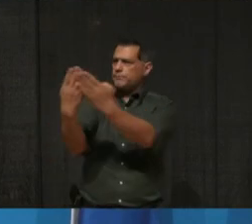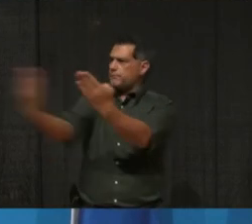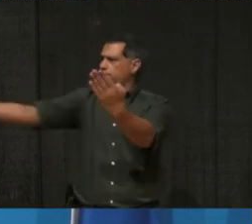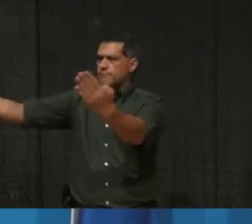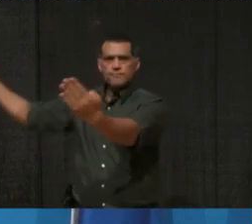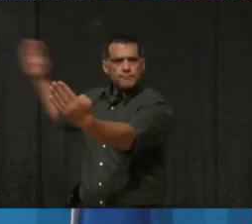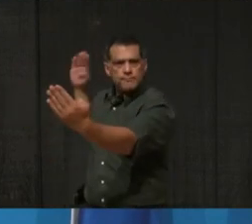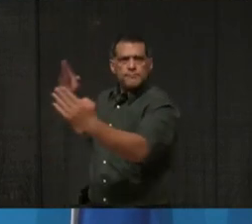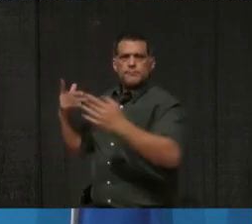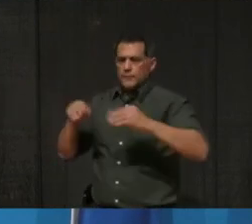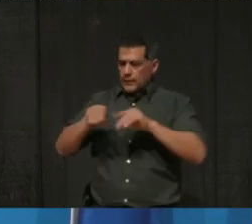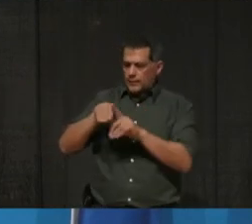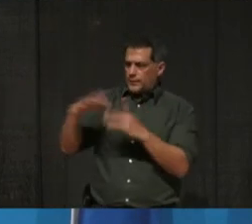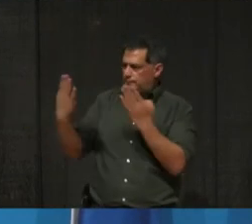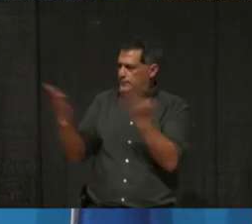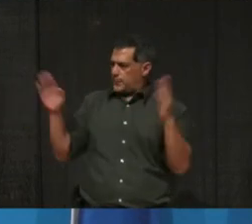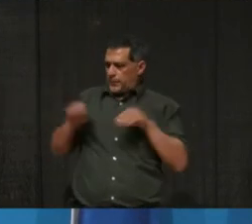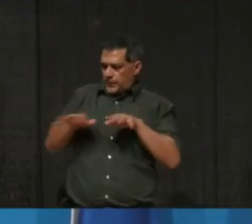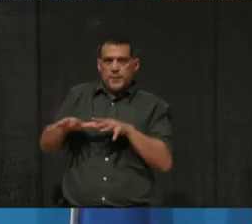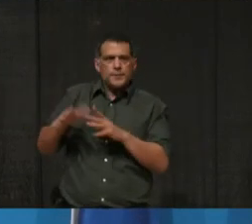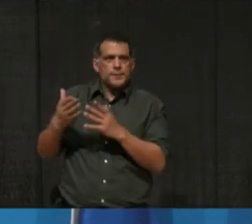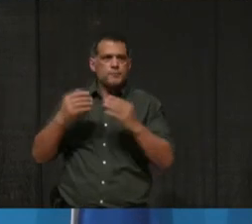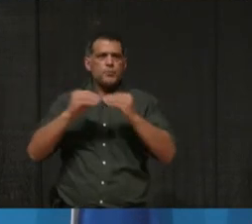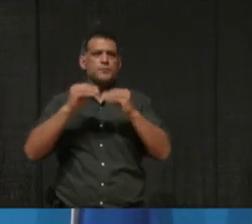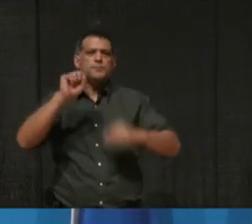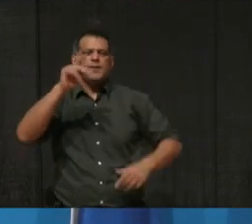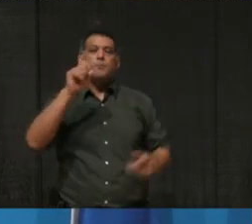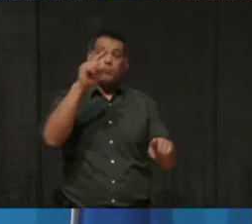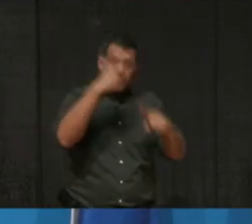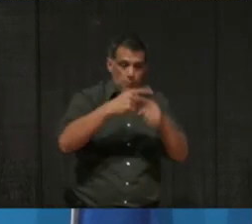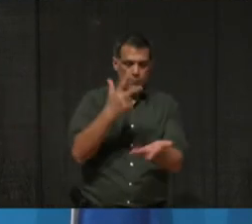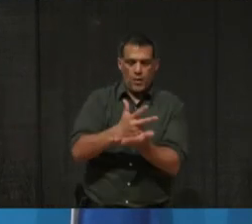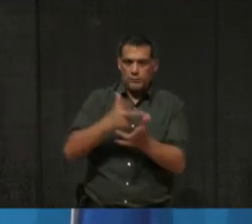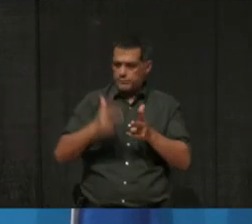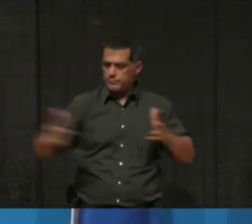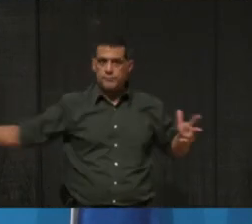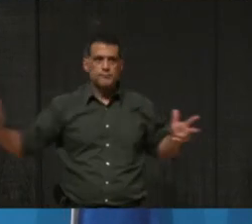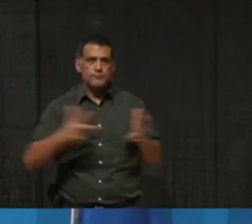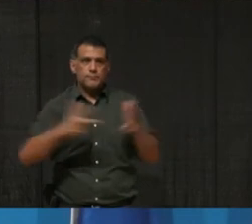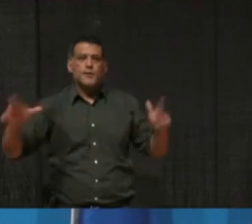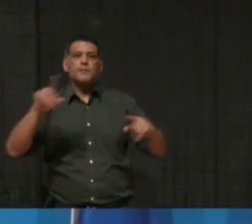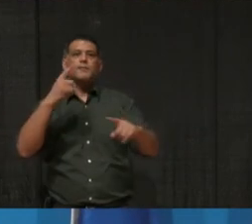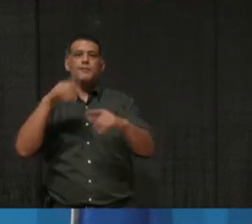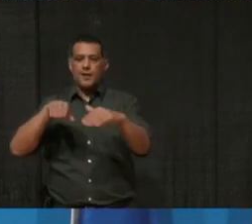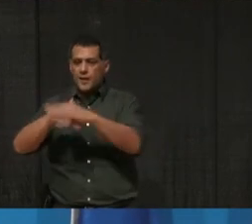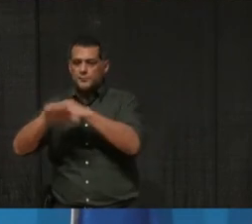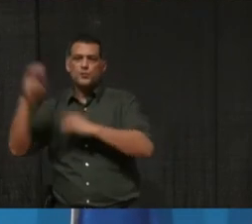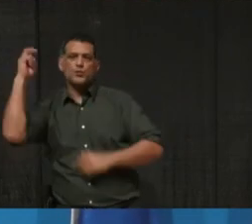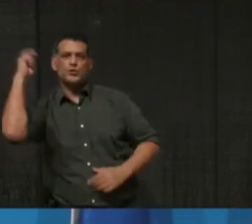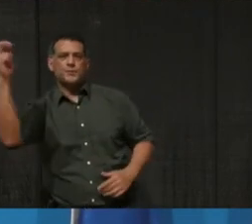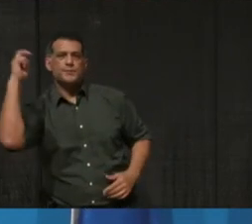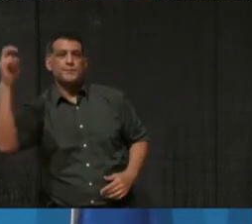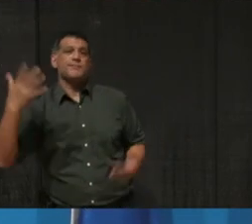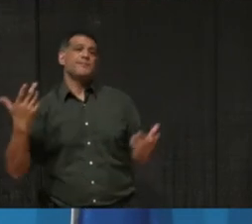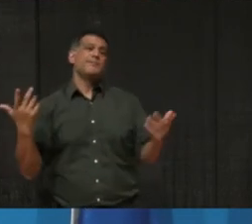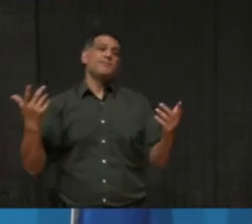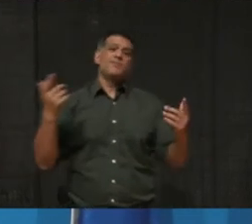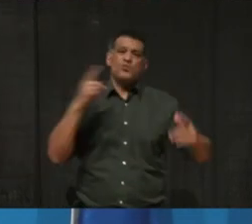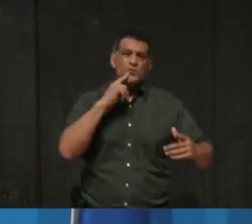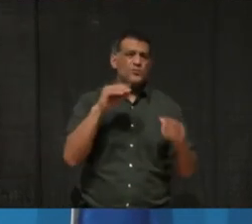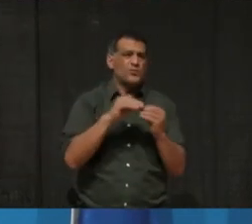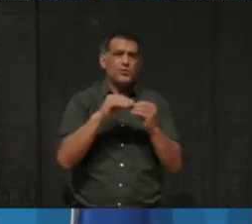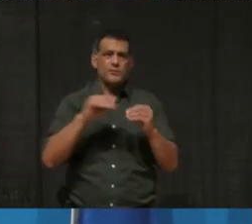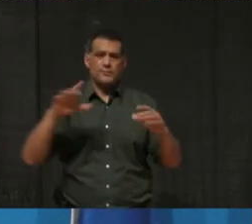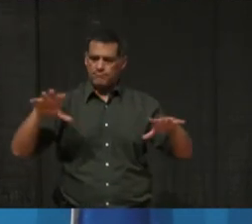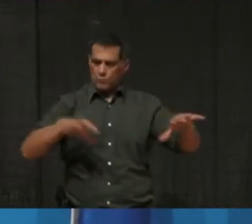transmission, also sites that have lots of parking, also possibly transit access, and also considering sites that are distributed throughout